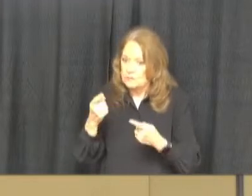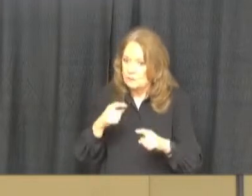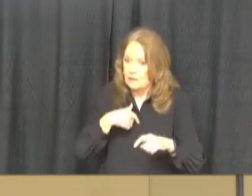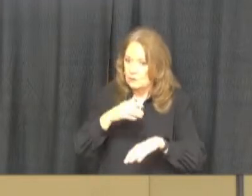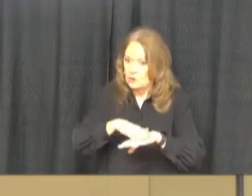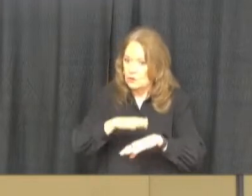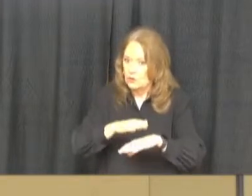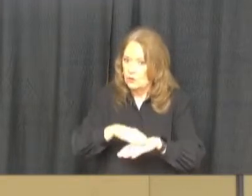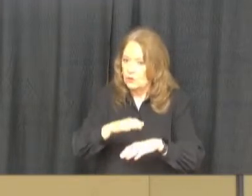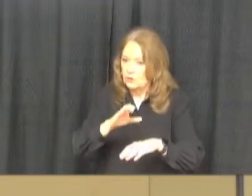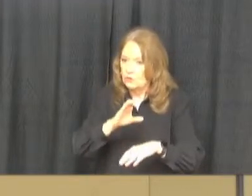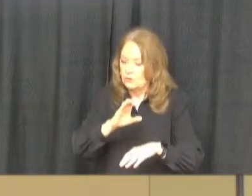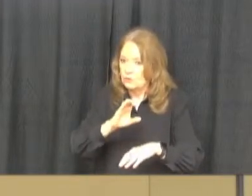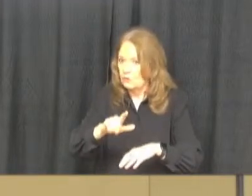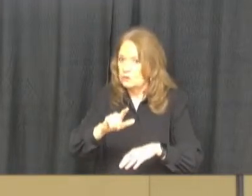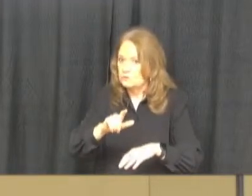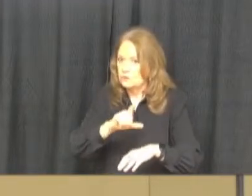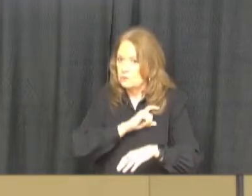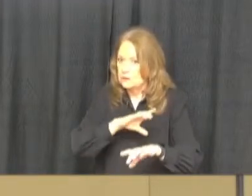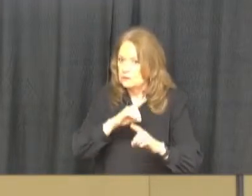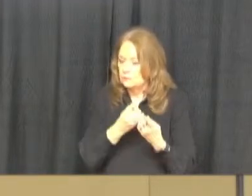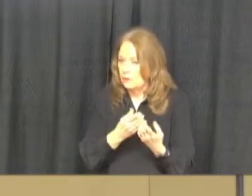alert the Clarksville Police Department.